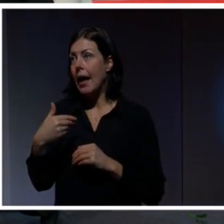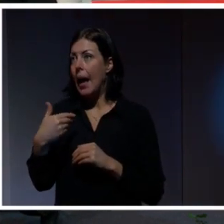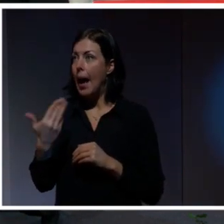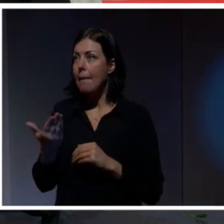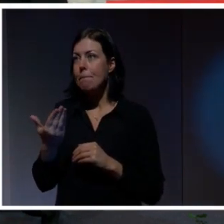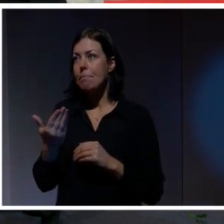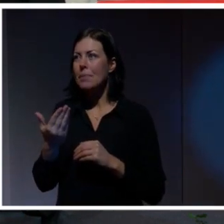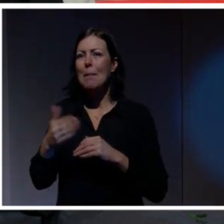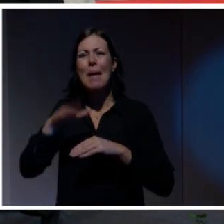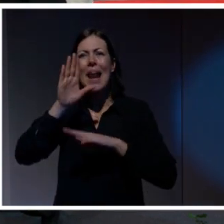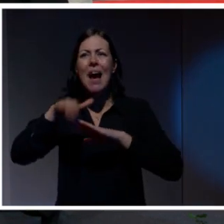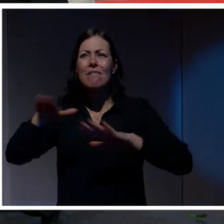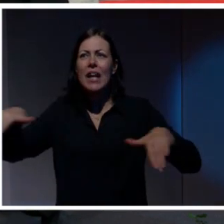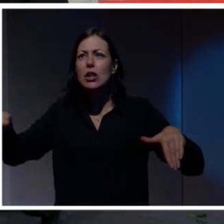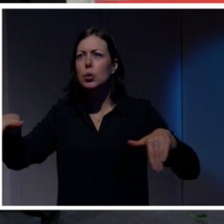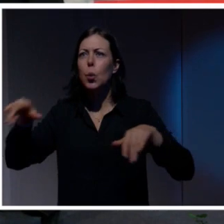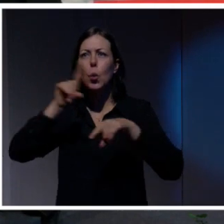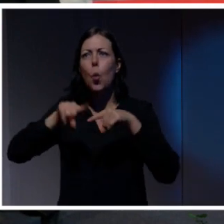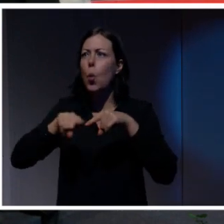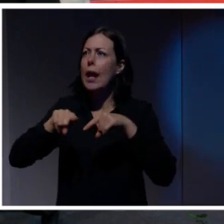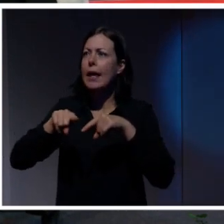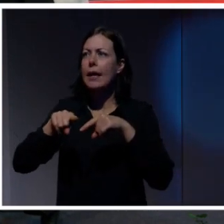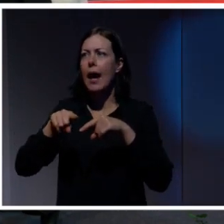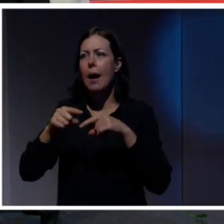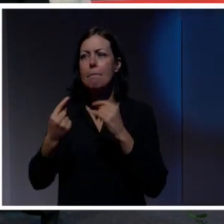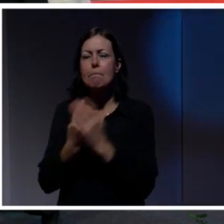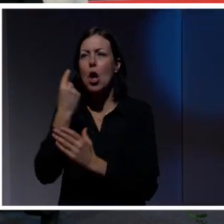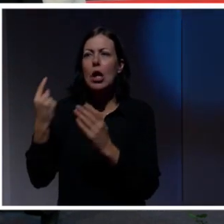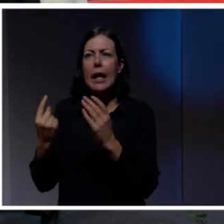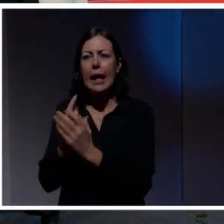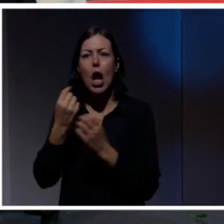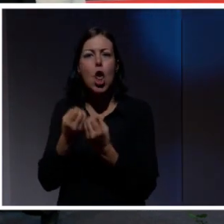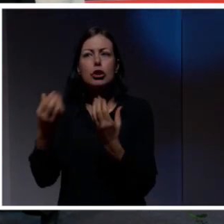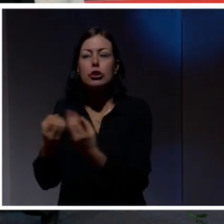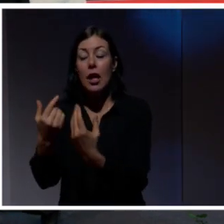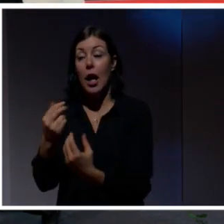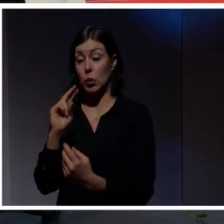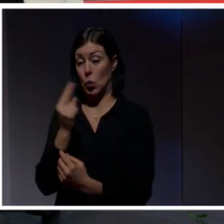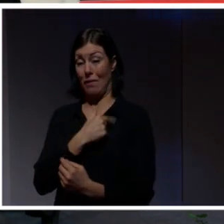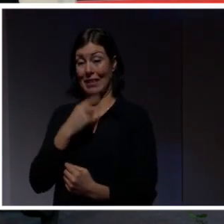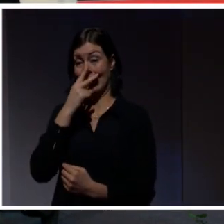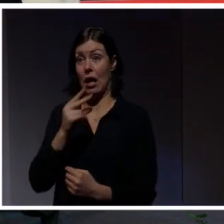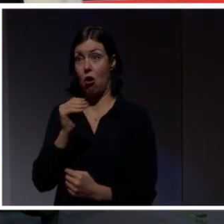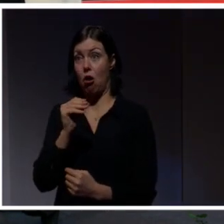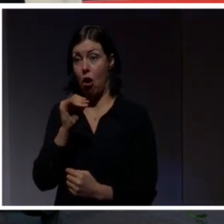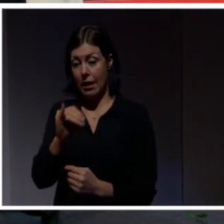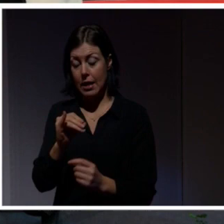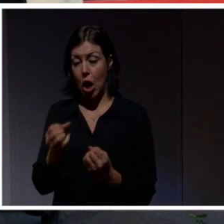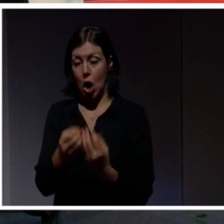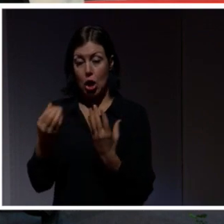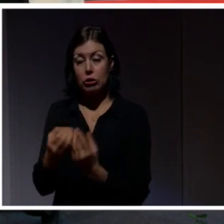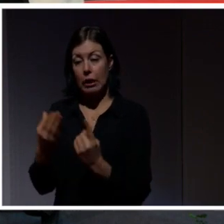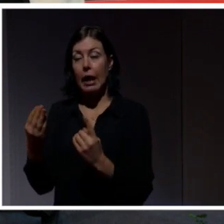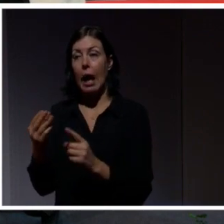a variety of possible solutions. Because right now, we're seeing that the AI solutions are being dominated by